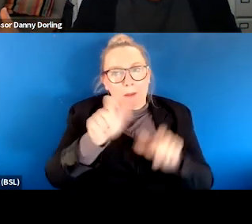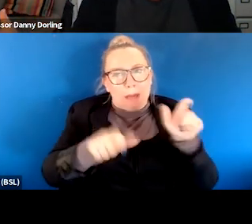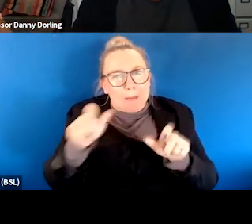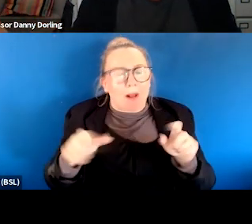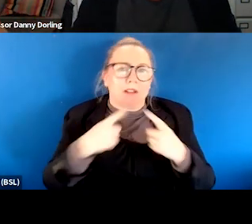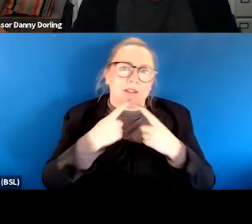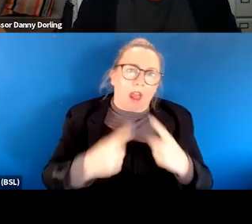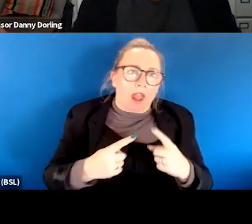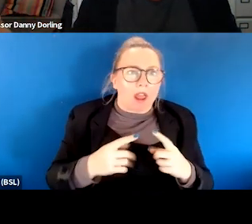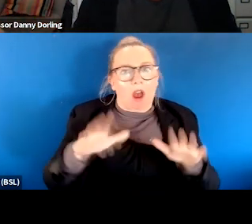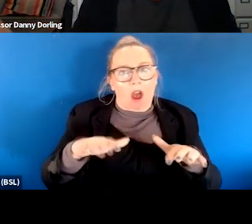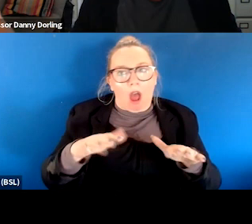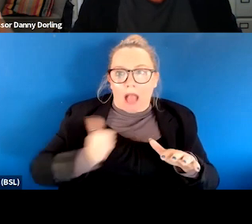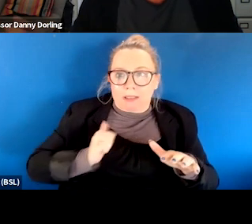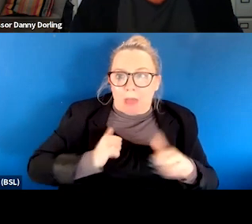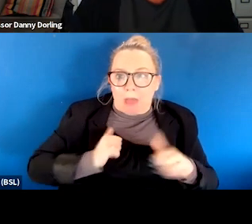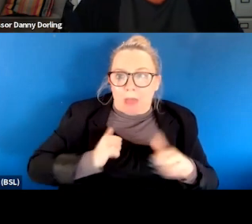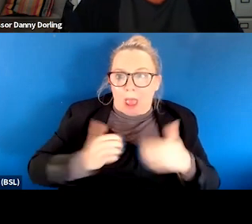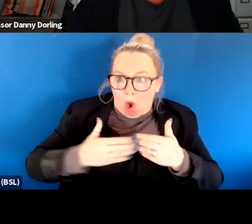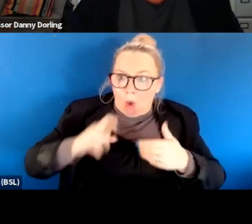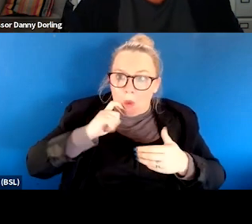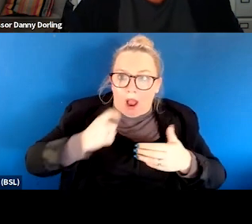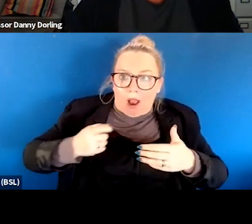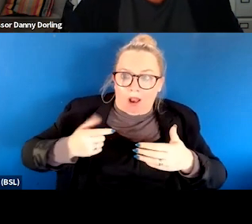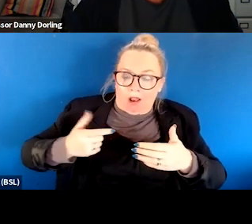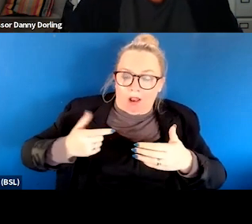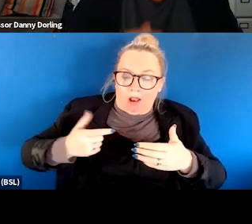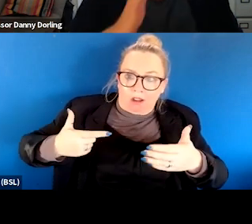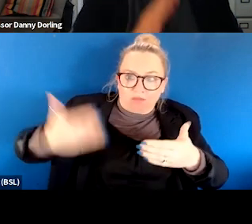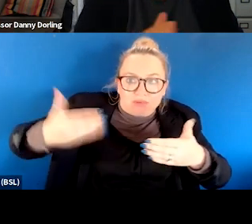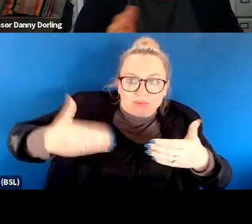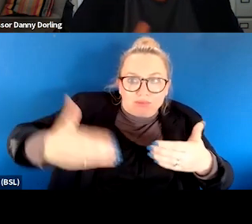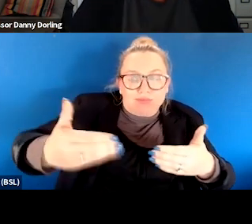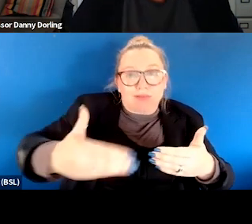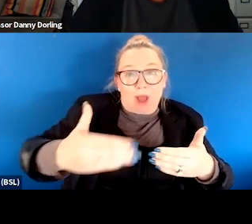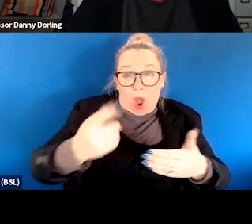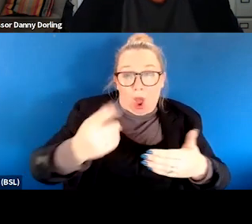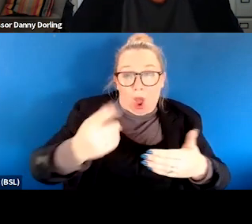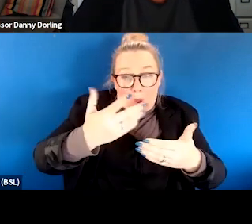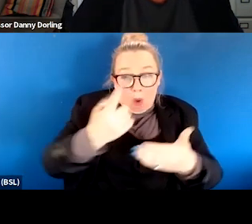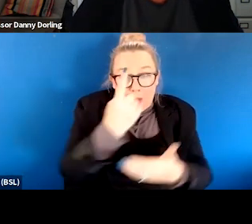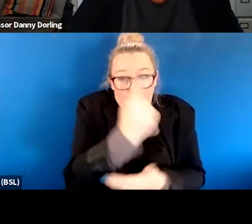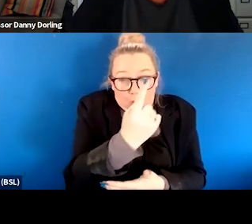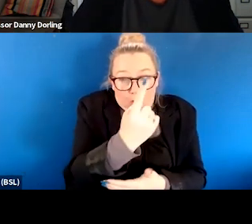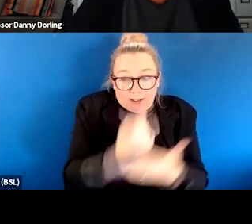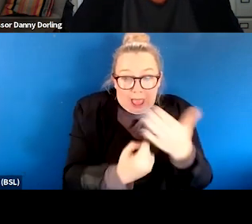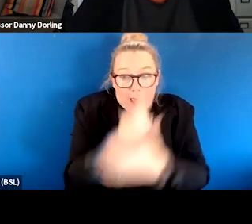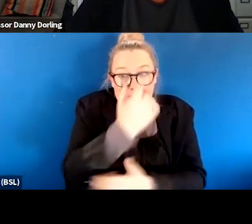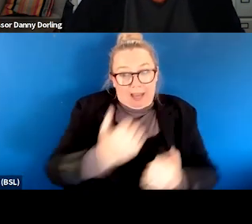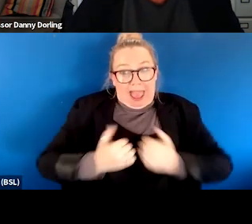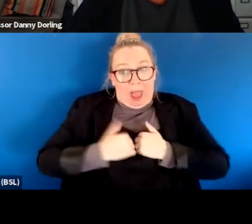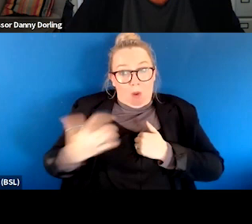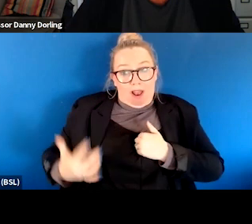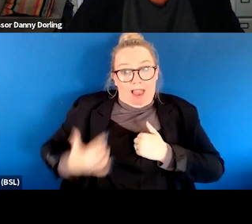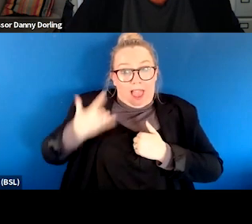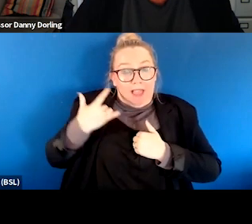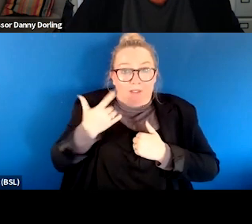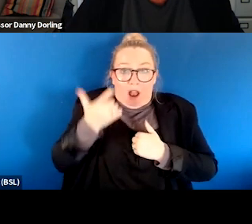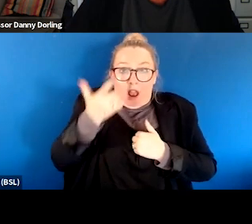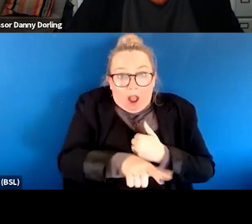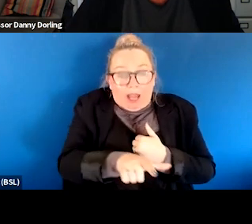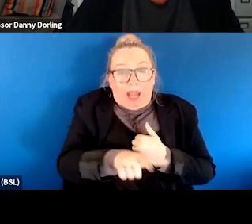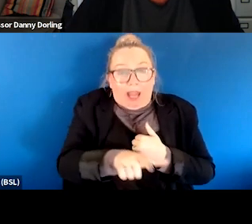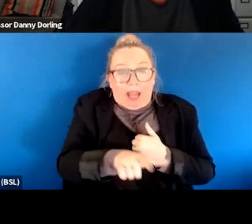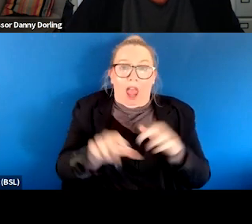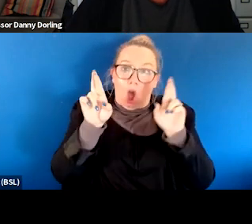we should expect more pandemics. We haven't had an acceleration of pandemics, so I'm hopeful about